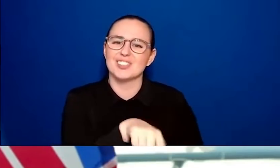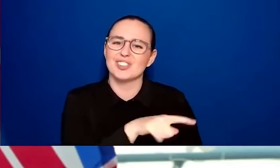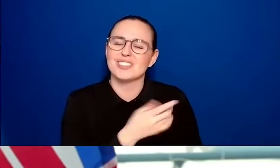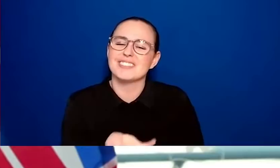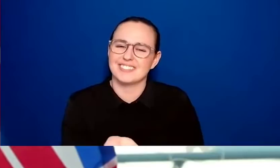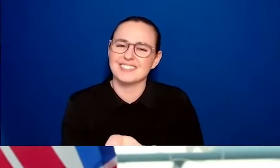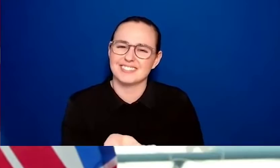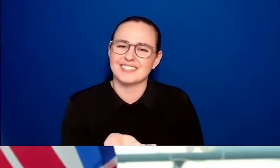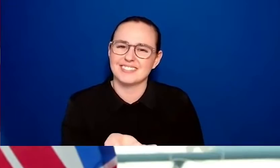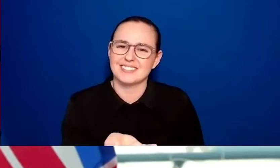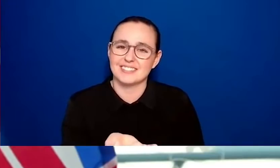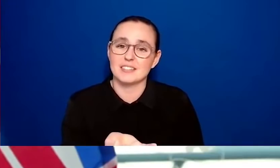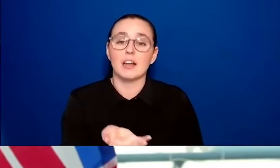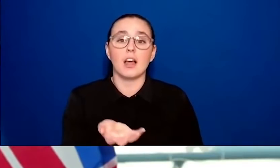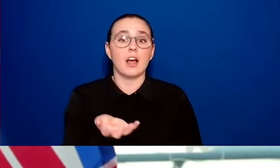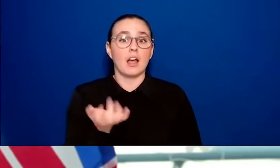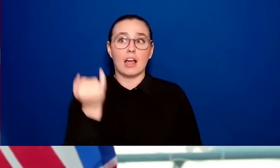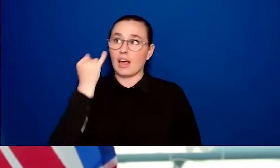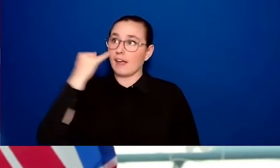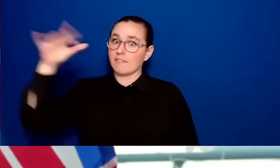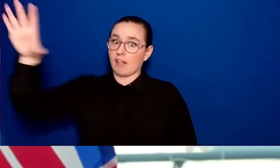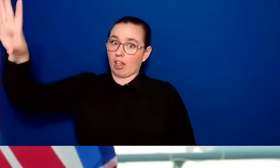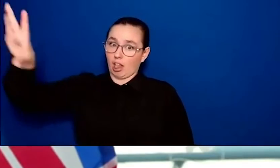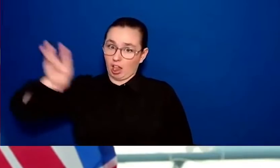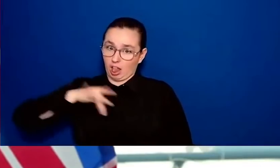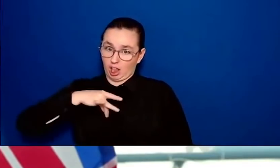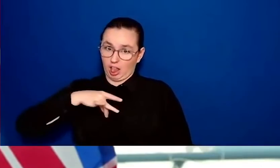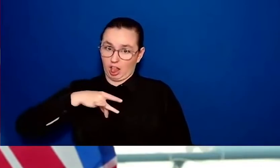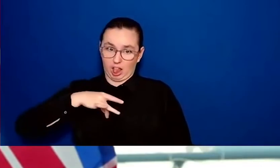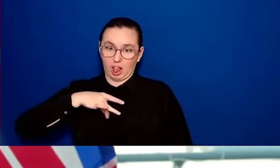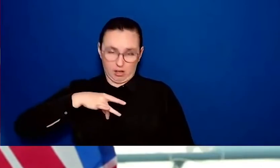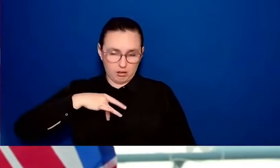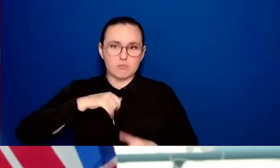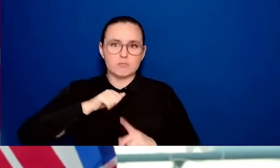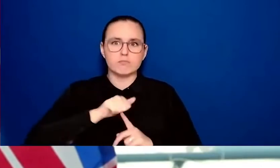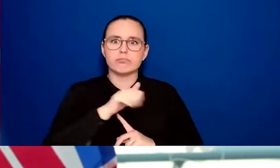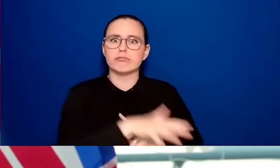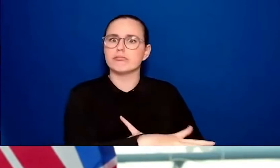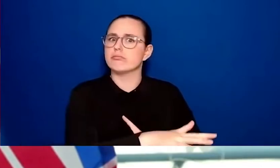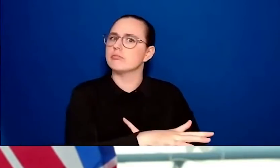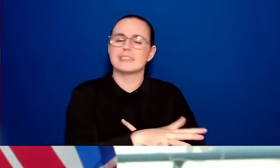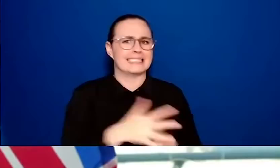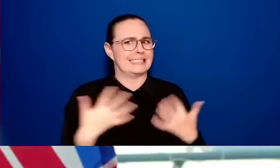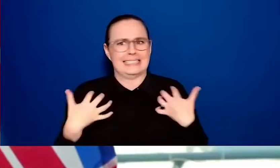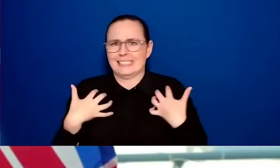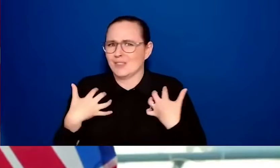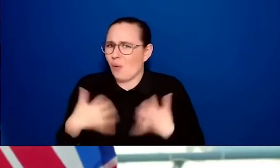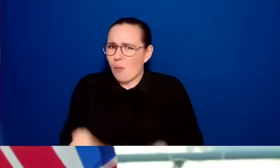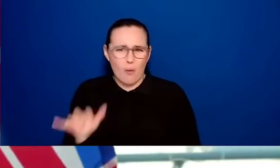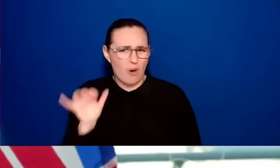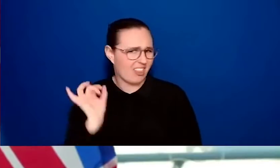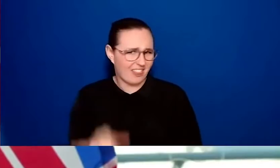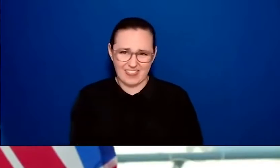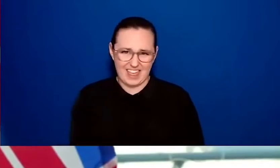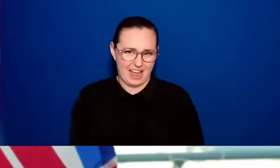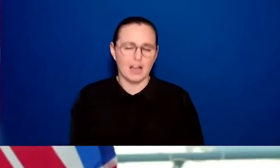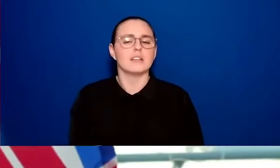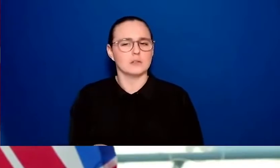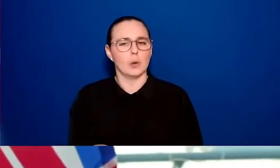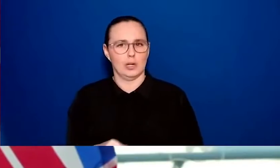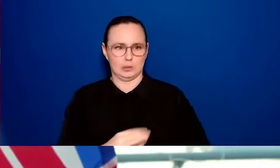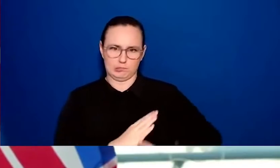potentially bringing it into a setting where the vulnerable people we care for may be affected. We know how disruptive